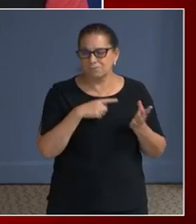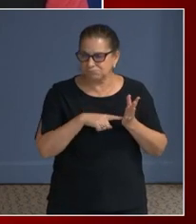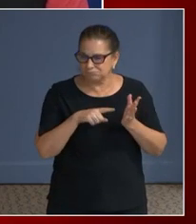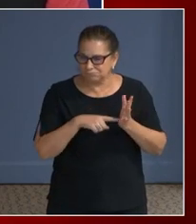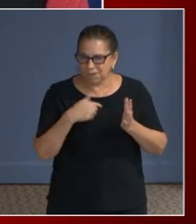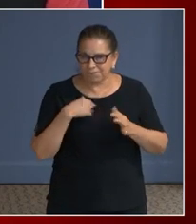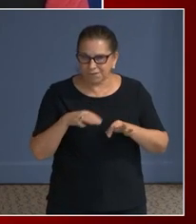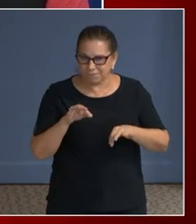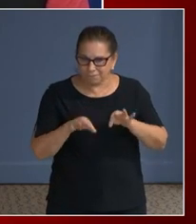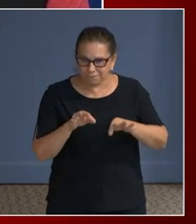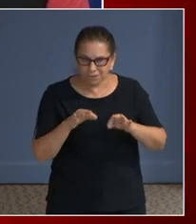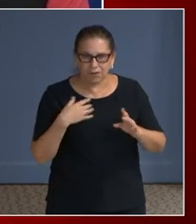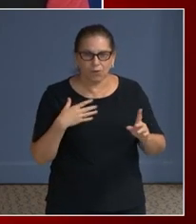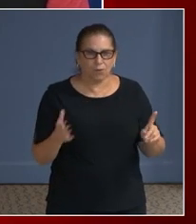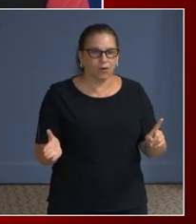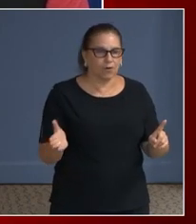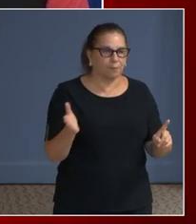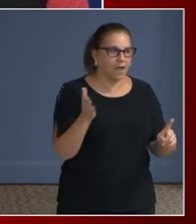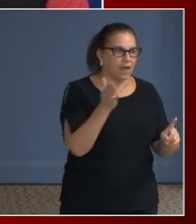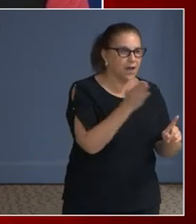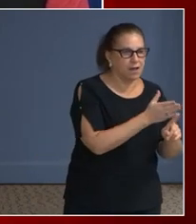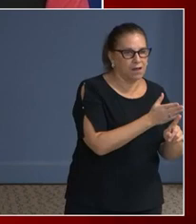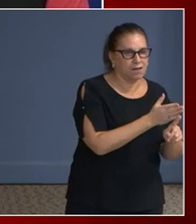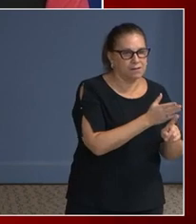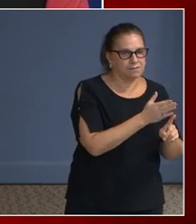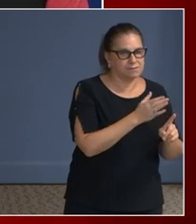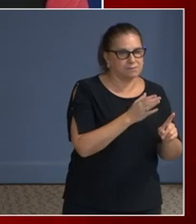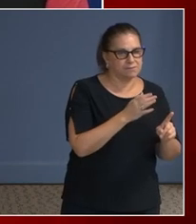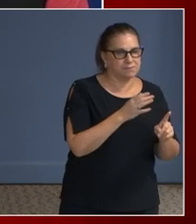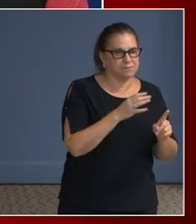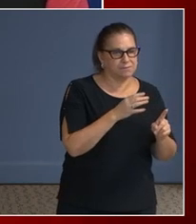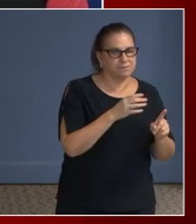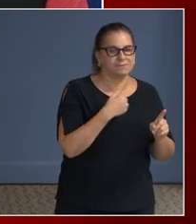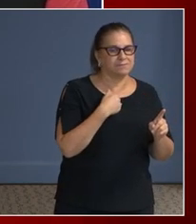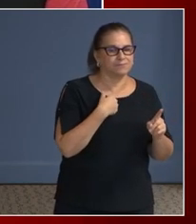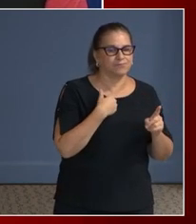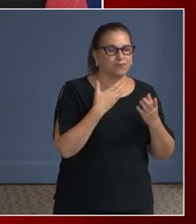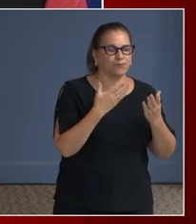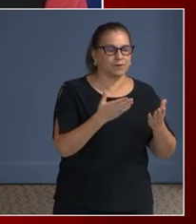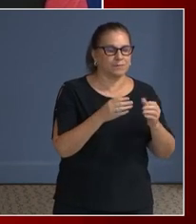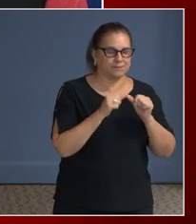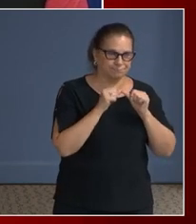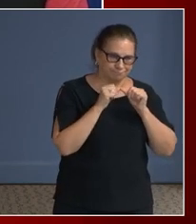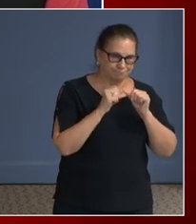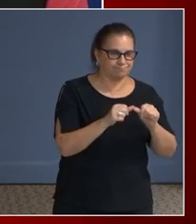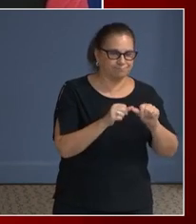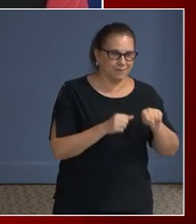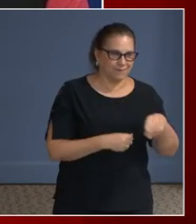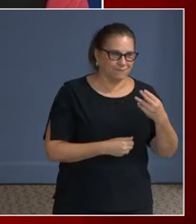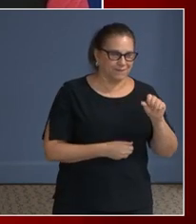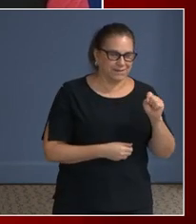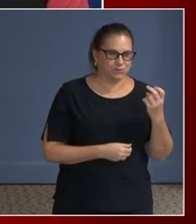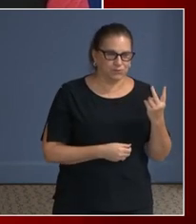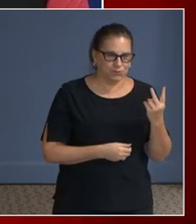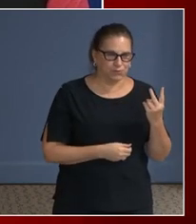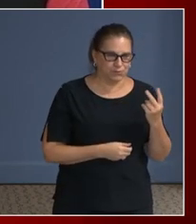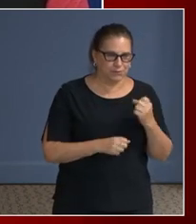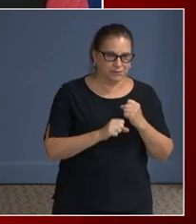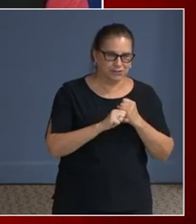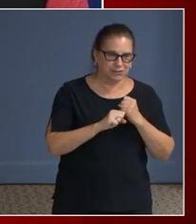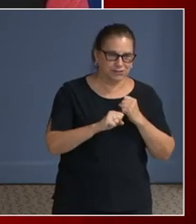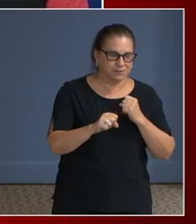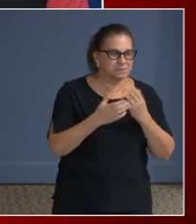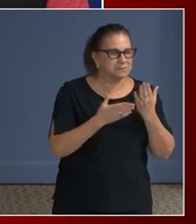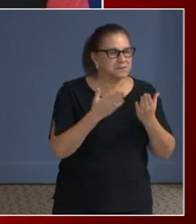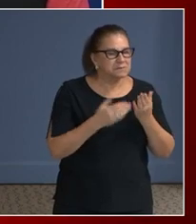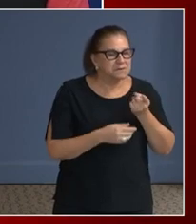to happen again that would signal that we're still in phase two with more activity, but not necessarily transitioning to